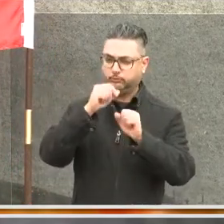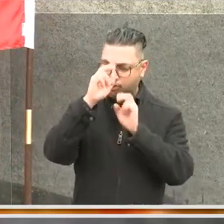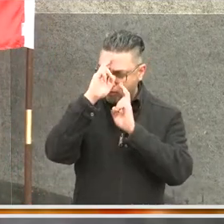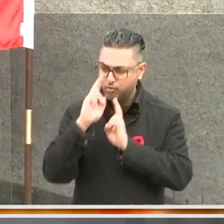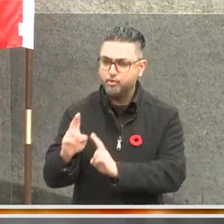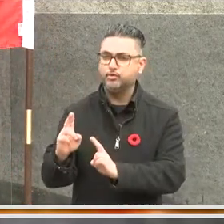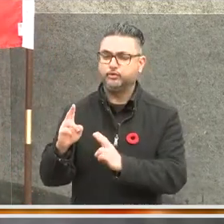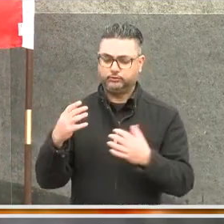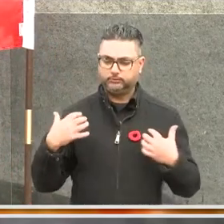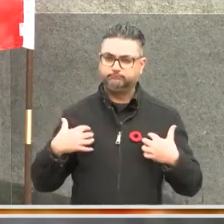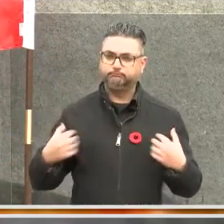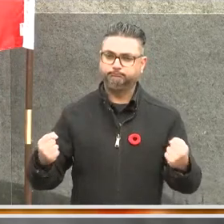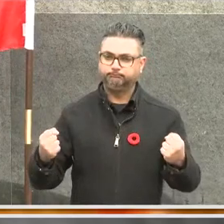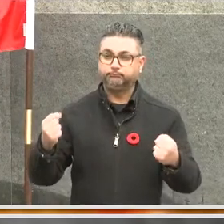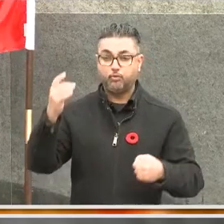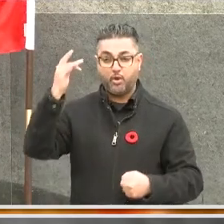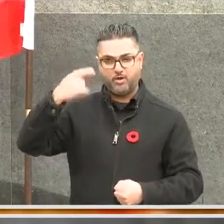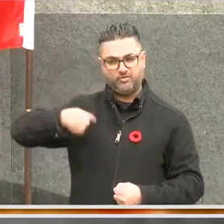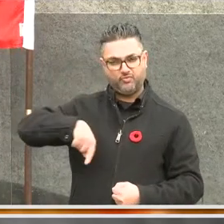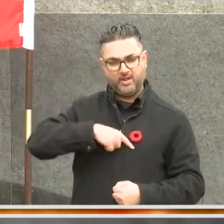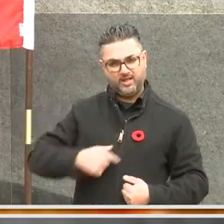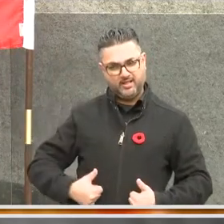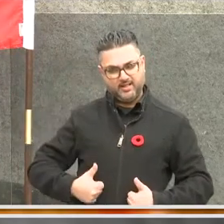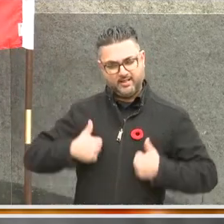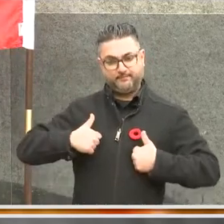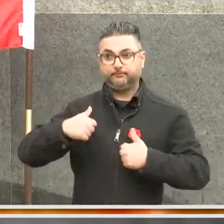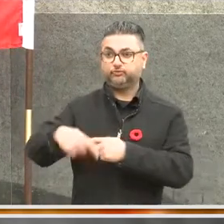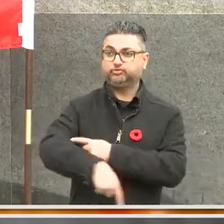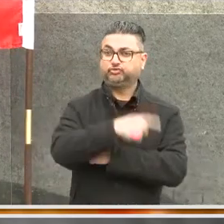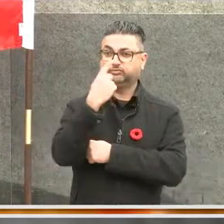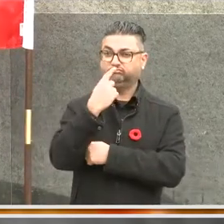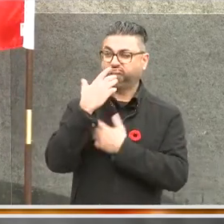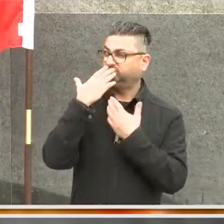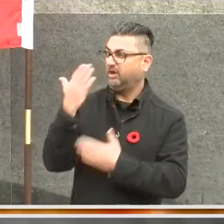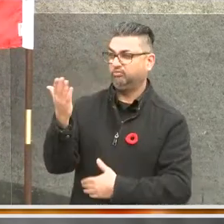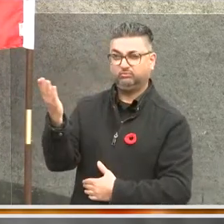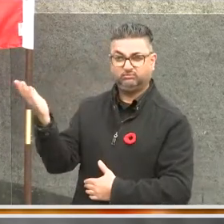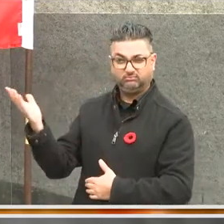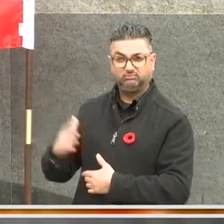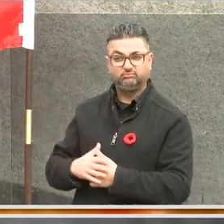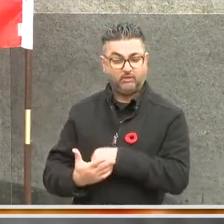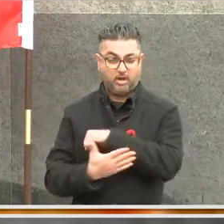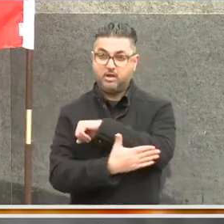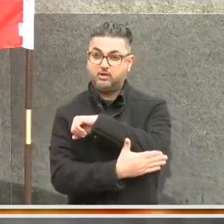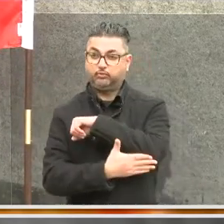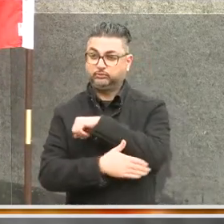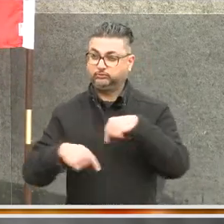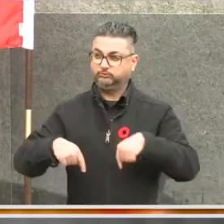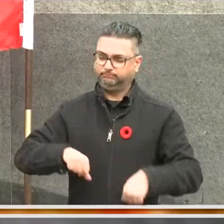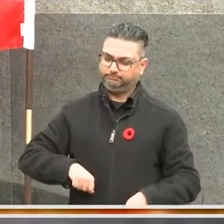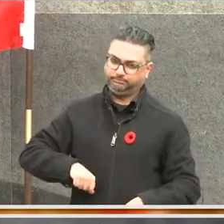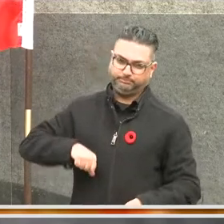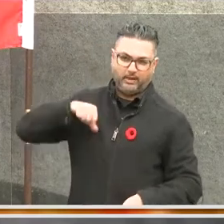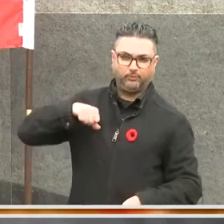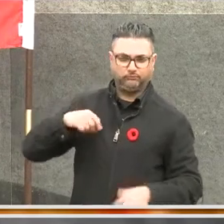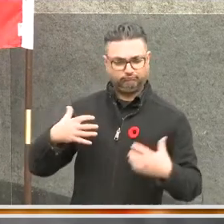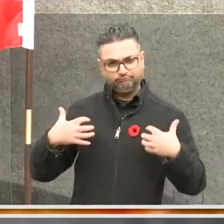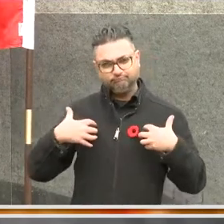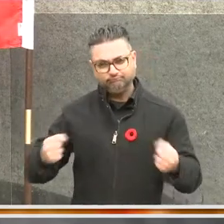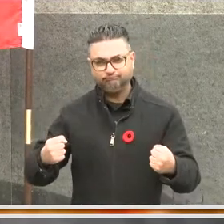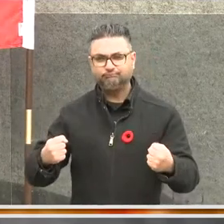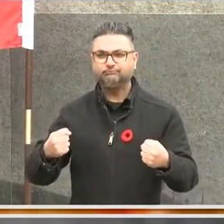today in a country where the values of freedom, pride, and courage resonate with power.